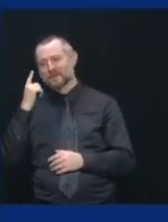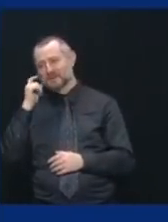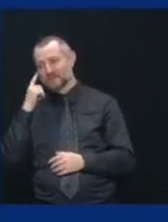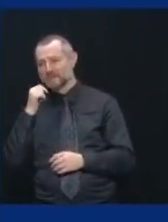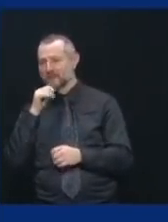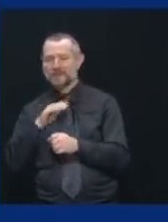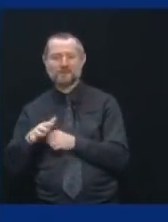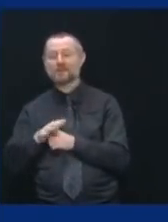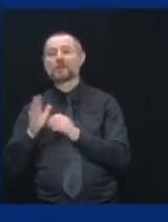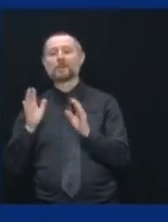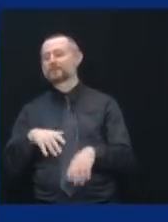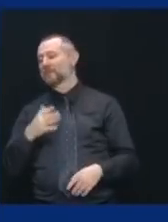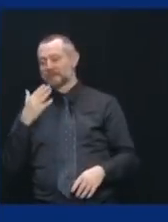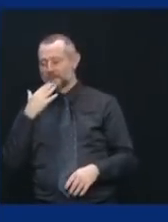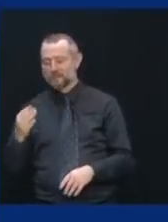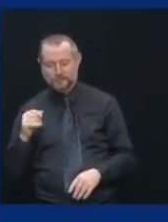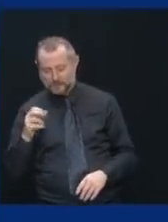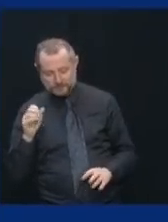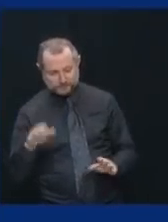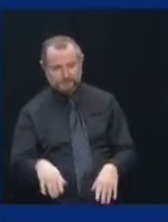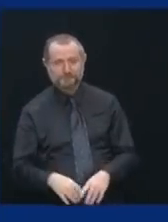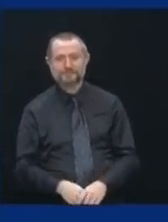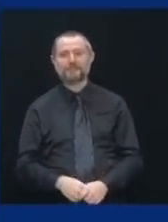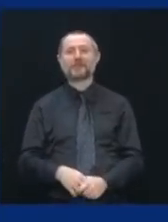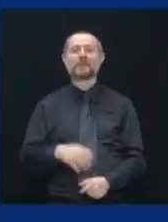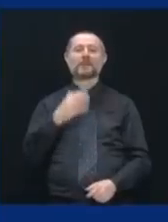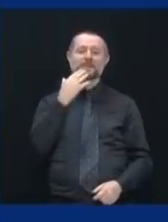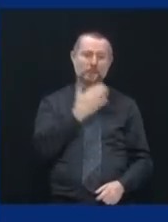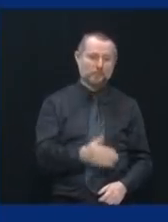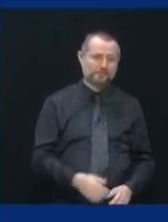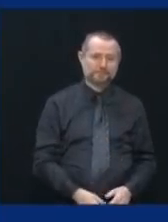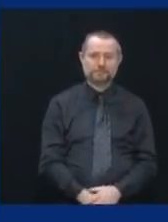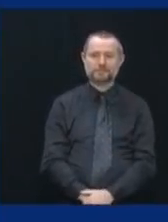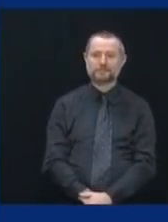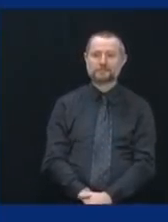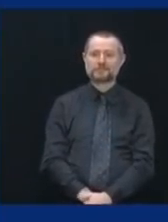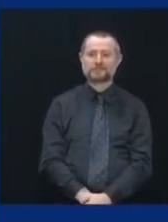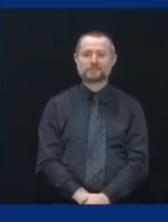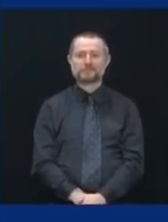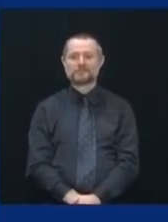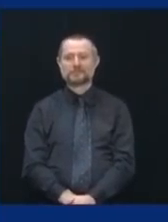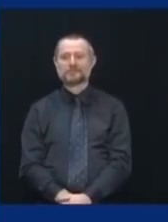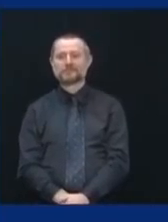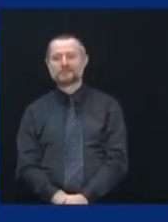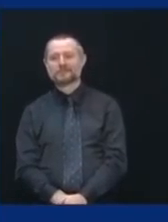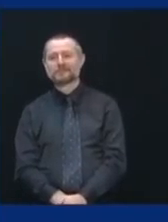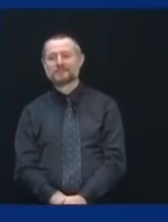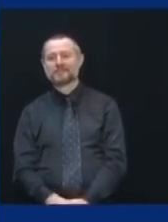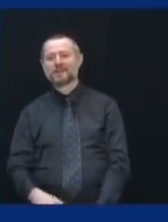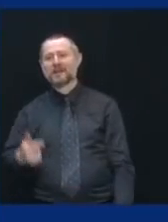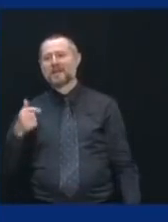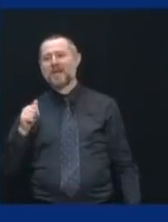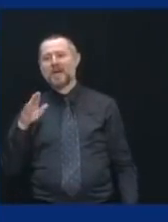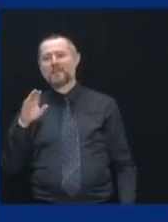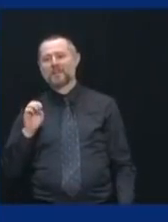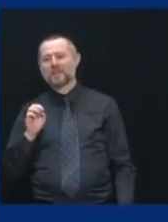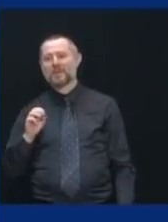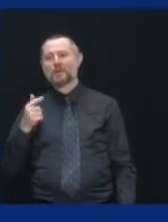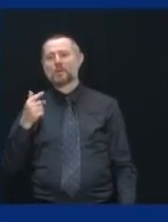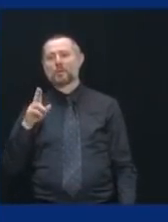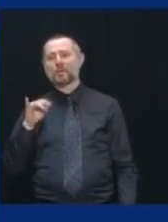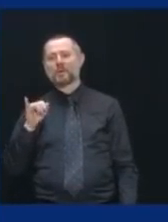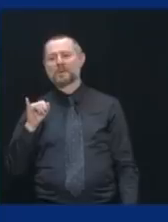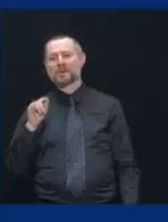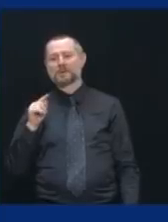Thank you, Marcia. Next question, operator. Thank you, Governor. Next up, we have Gabe Gutierrez of